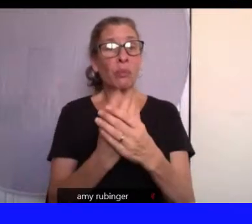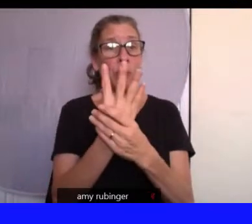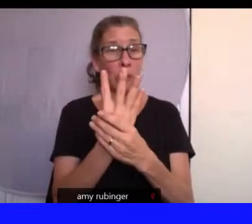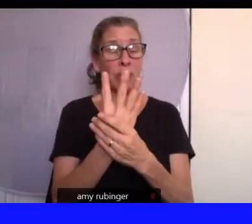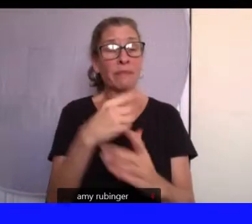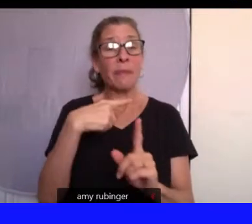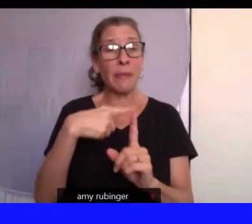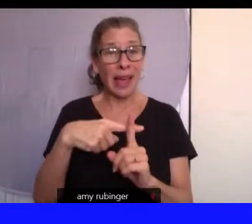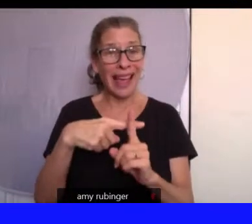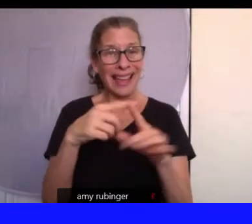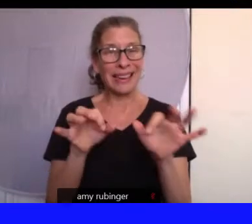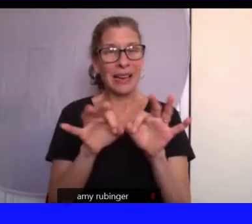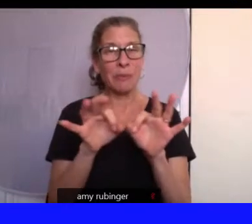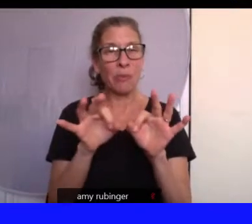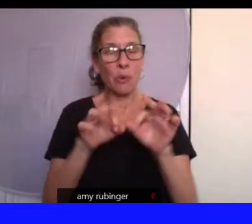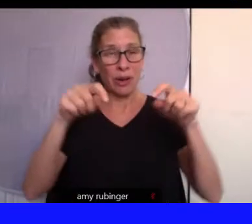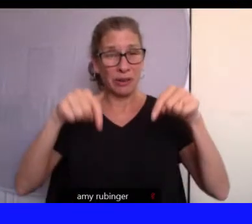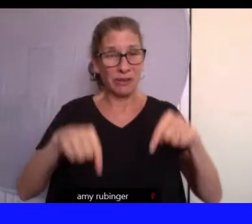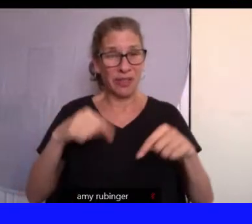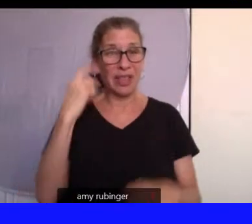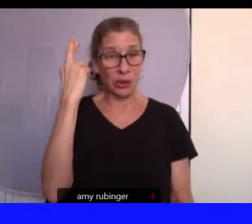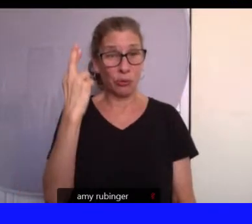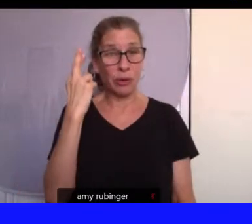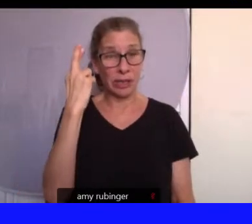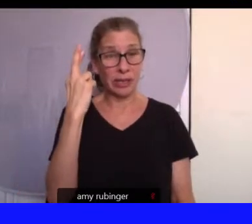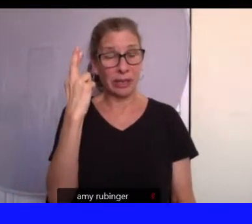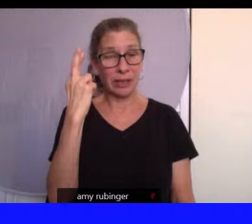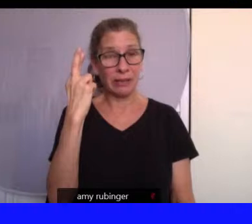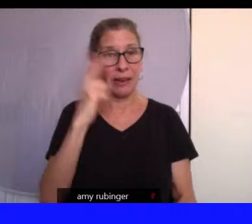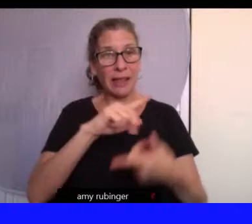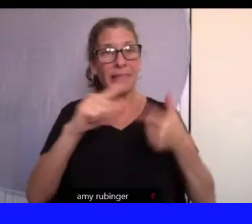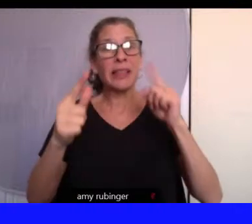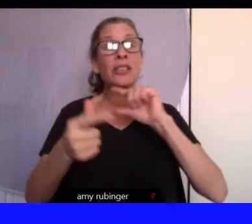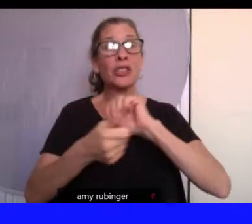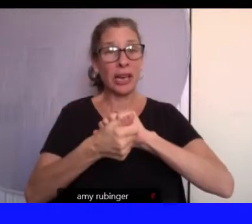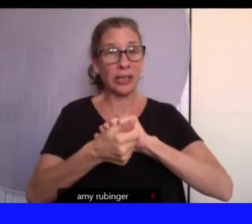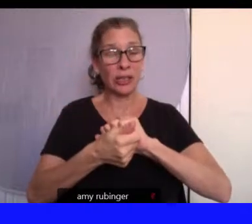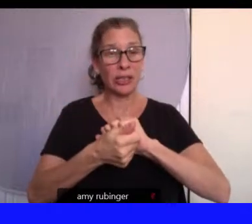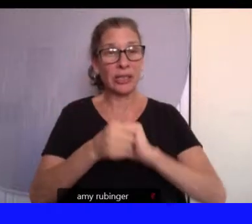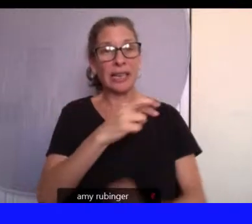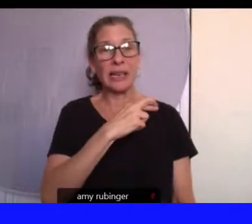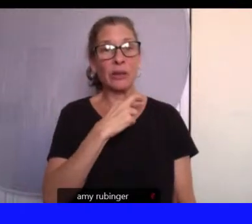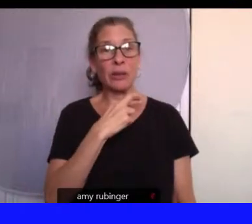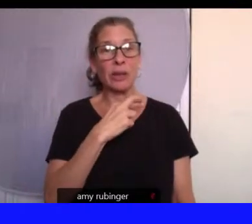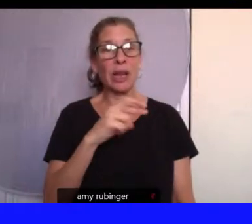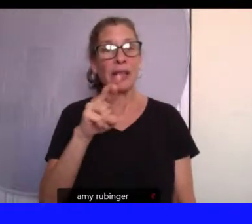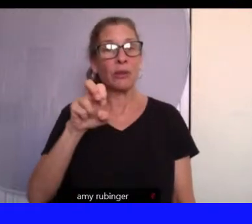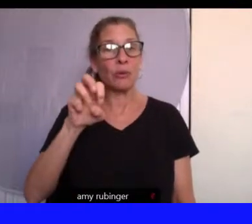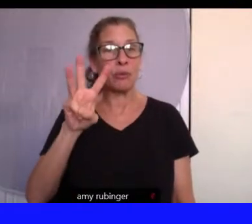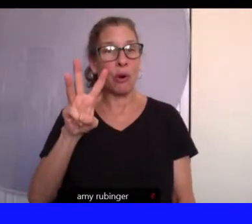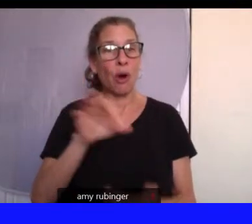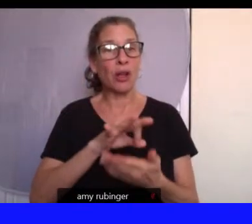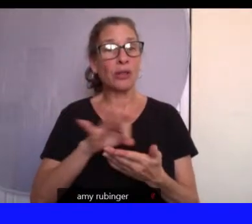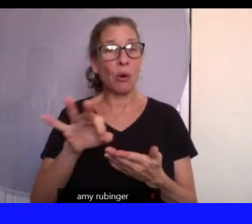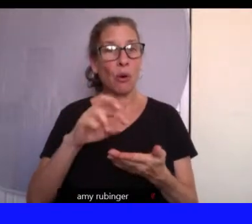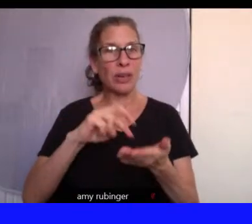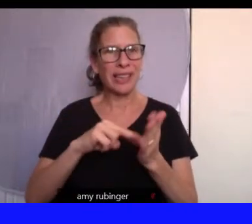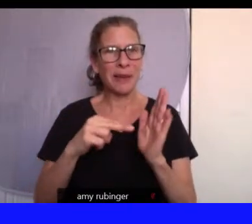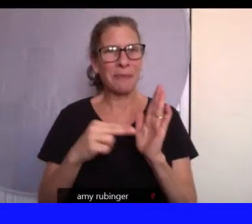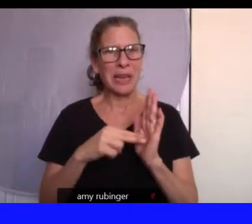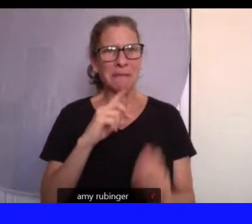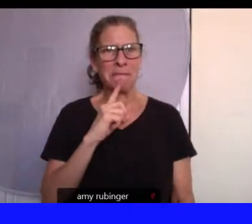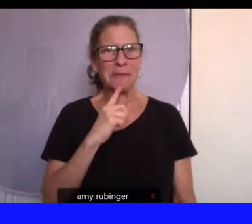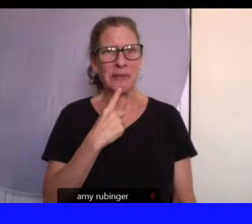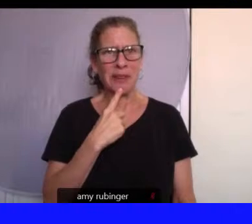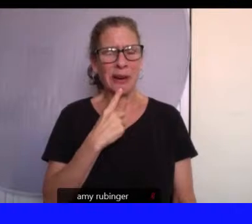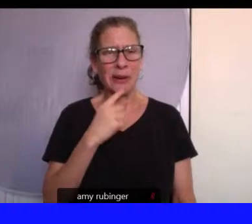push that number up code, try to artificially inflate the risk of their patients. Our change has just